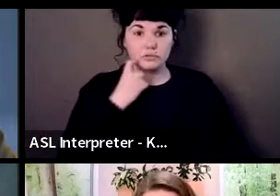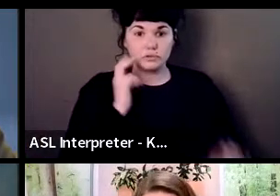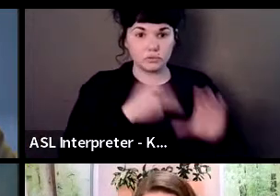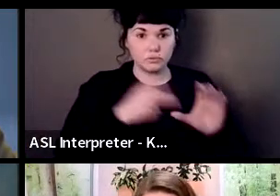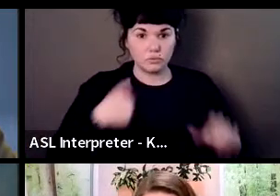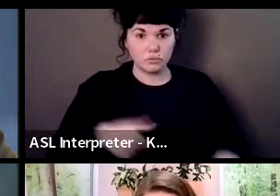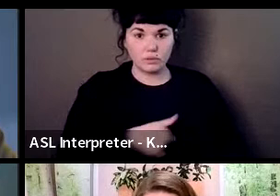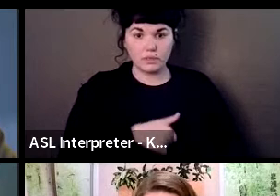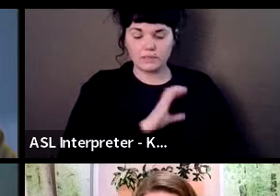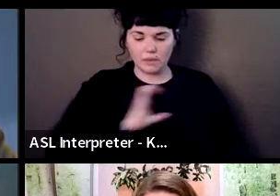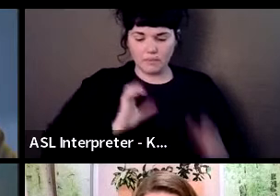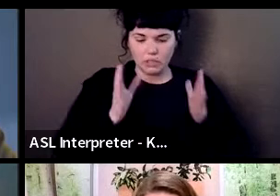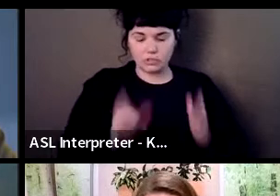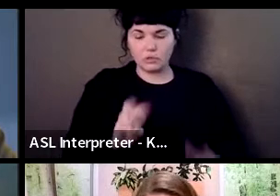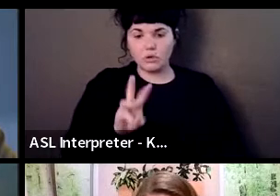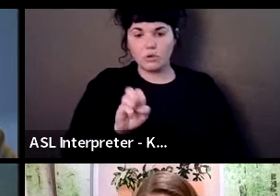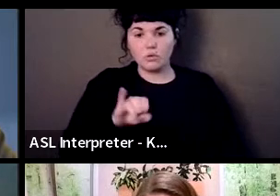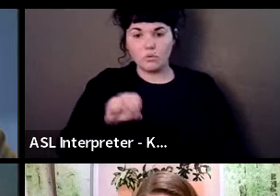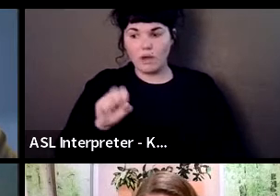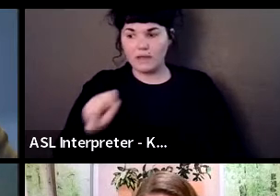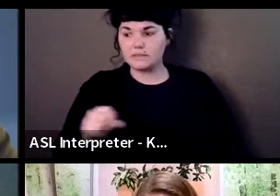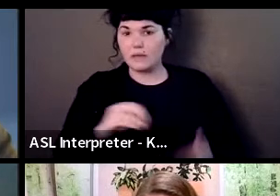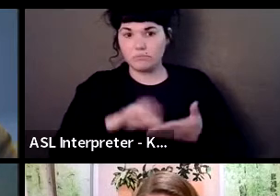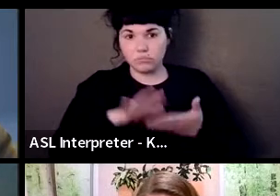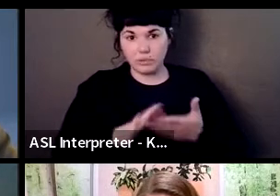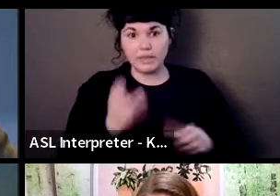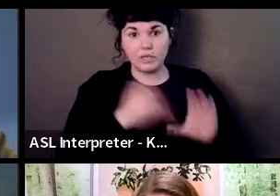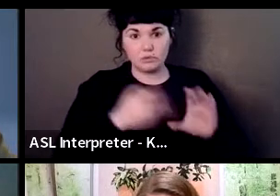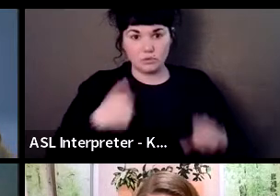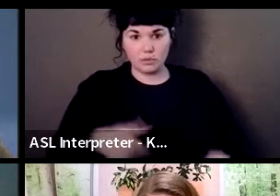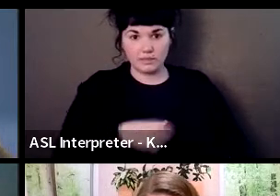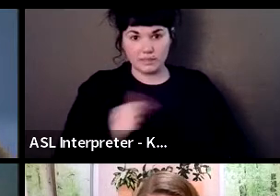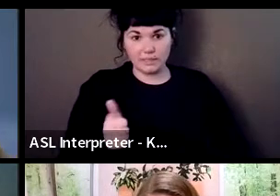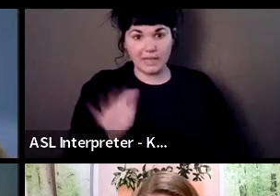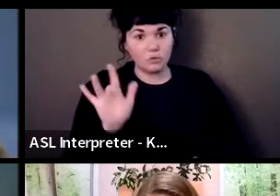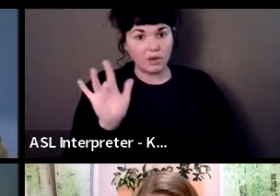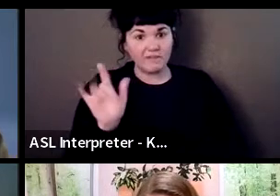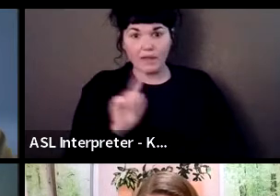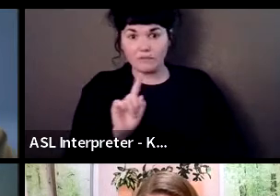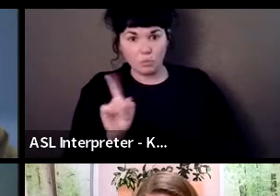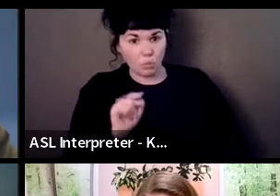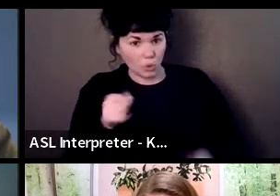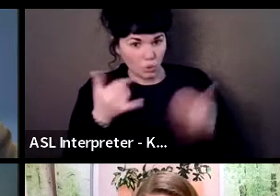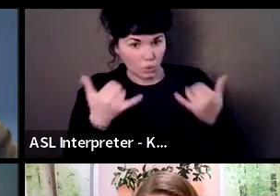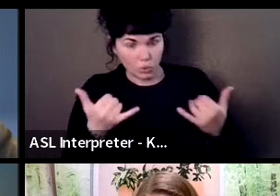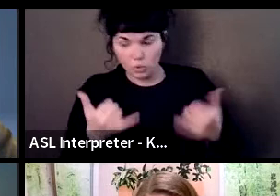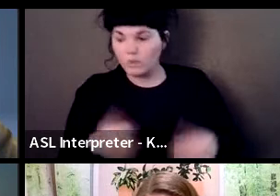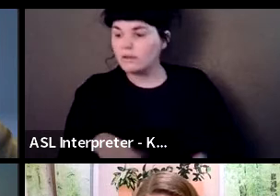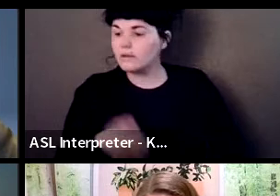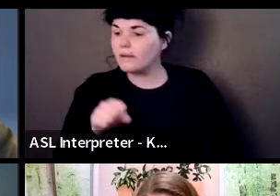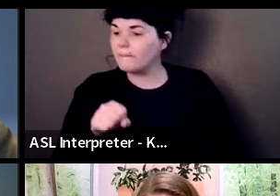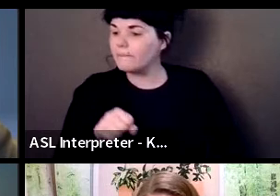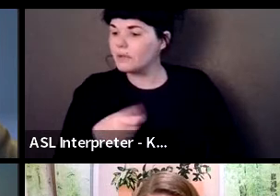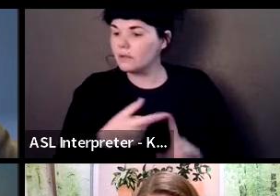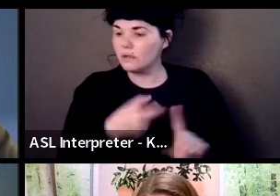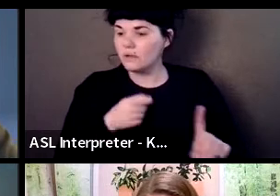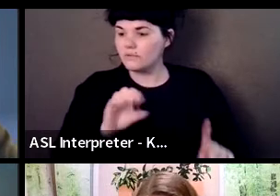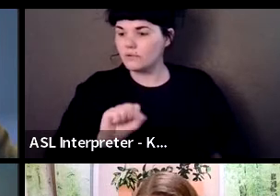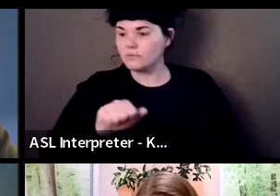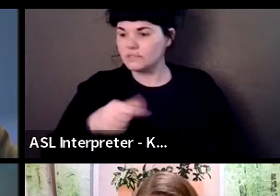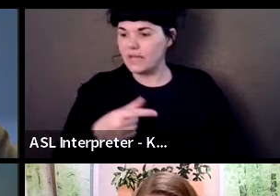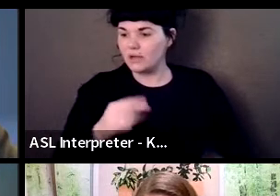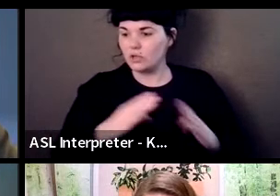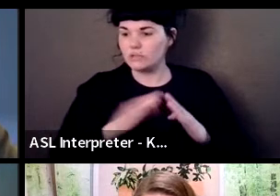I'm noting that you've joined the meeting at 10:25. Can you let us know where you're attending remotely from? Yes, attending remotely from Saginaw